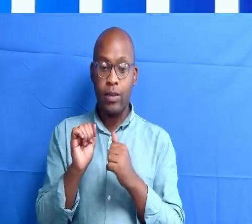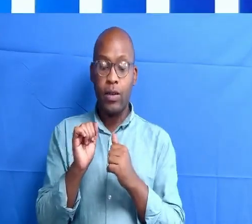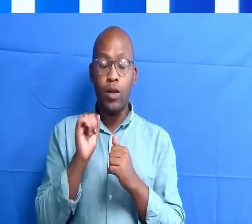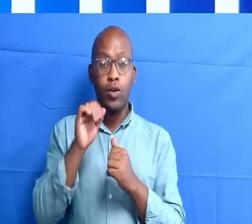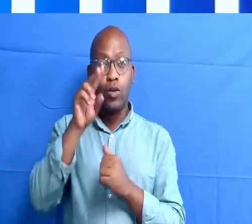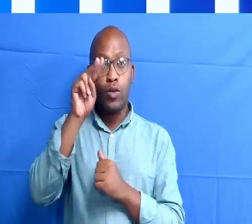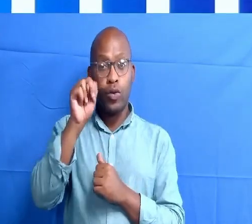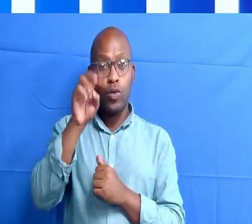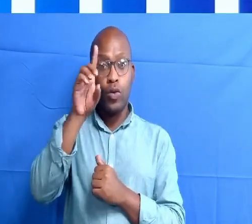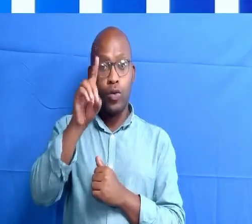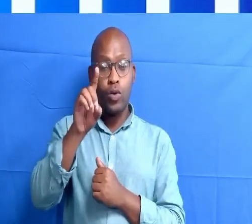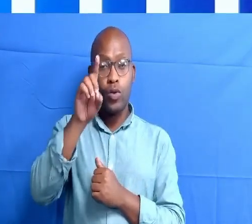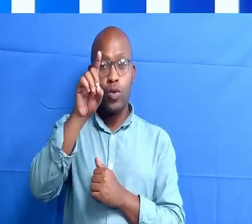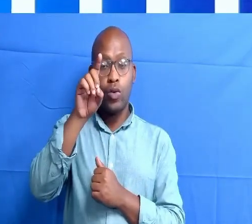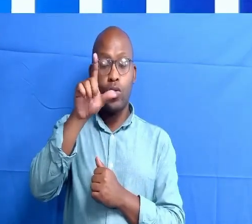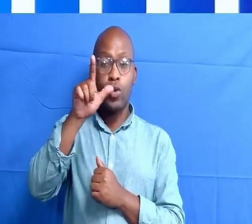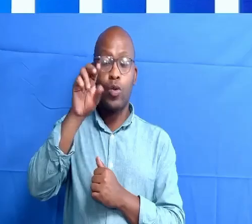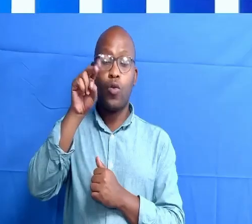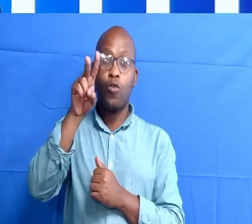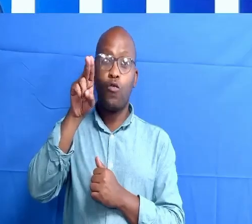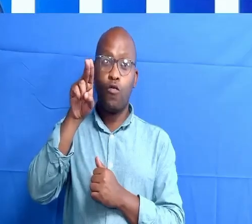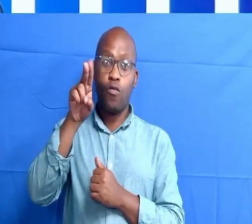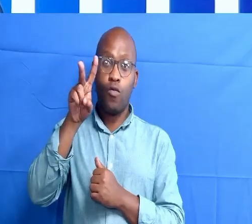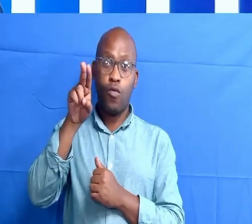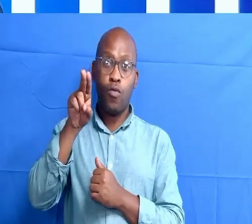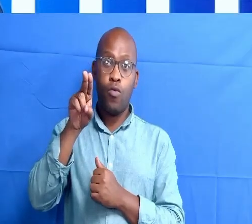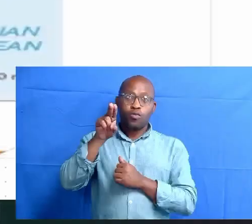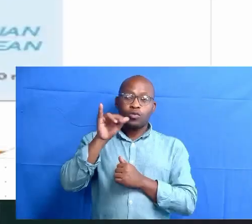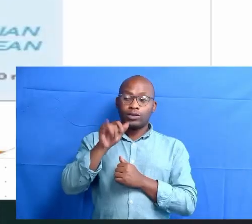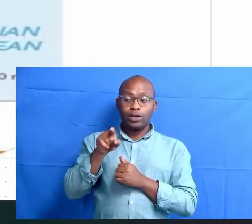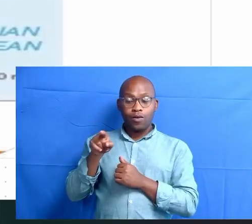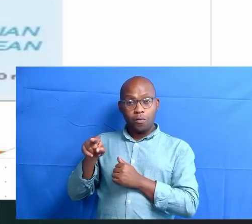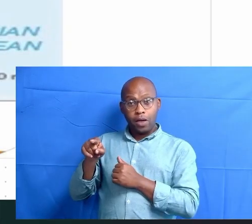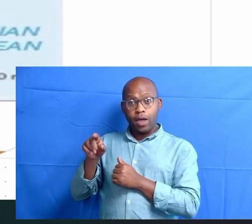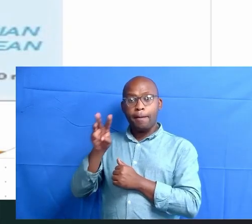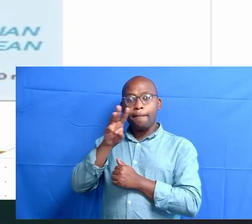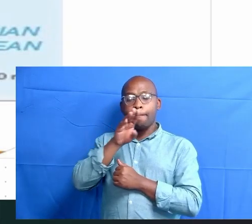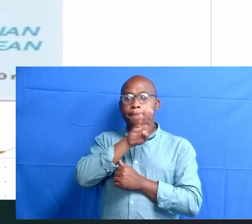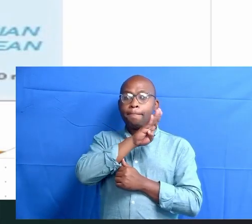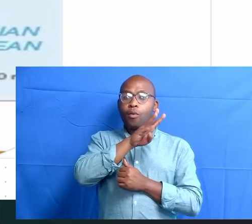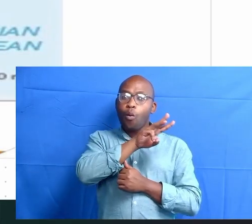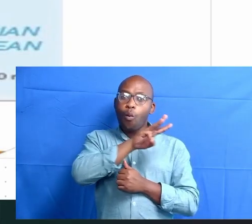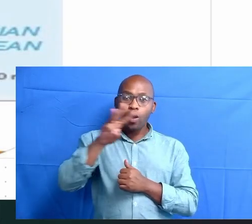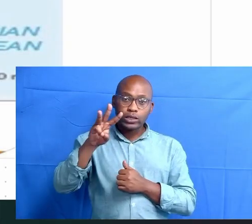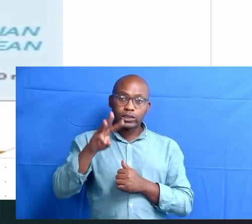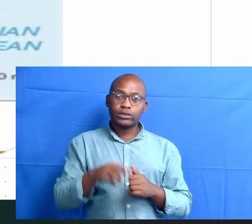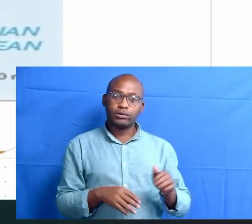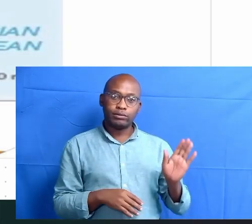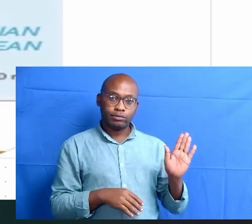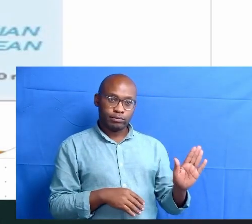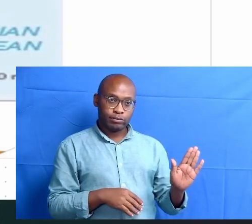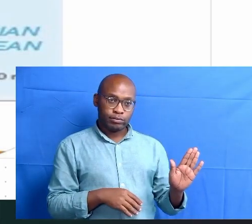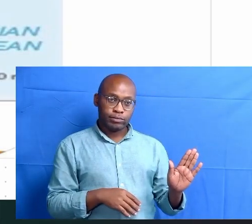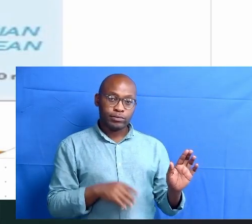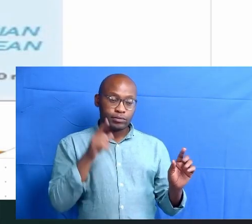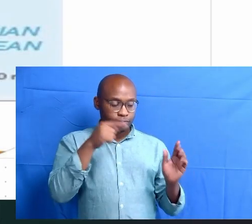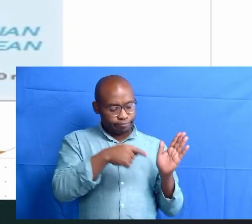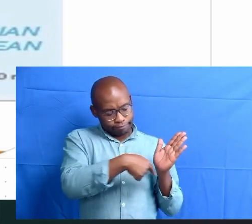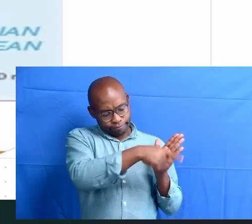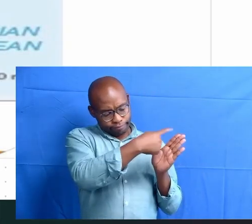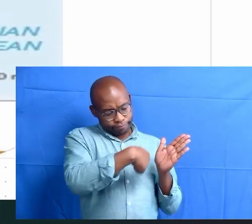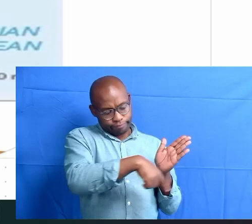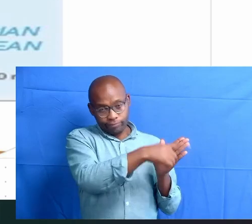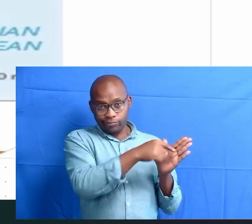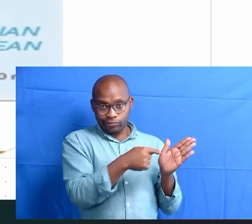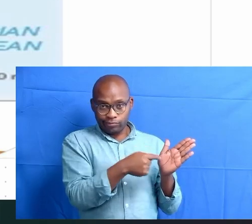living at Beaufort West. So if I'm saying this, there is Beaufort West in